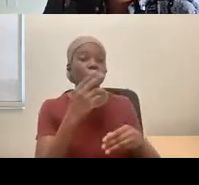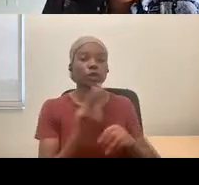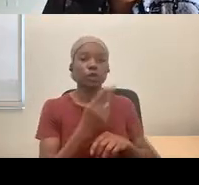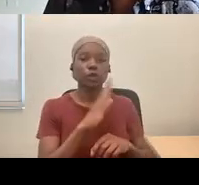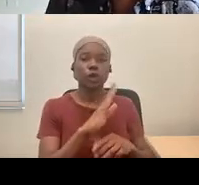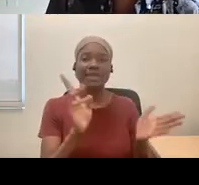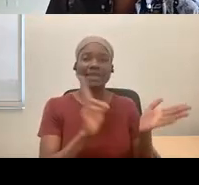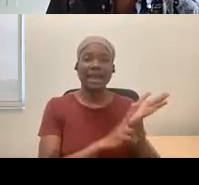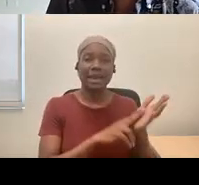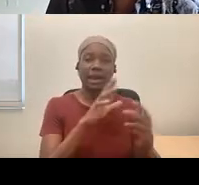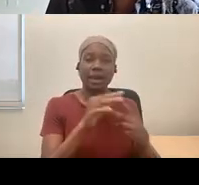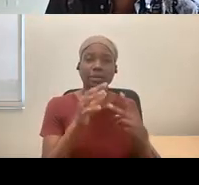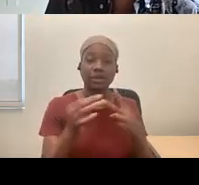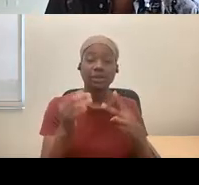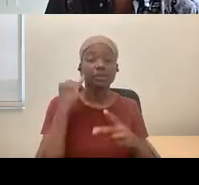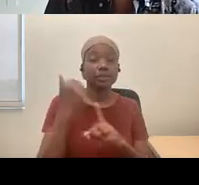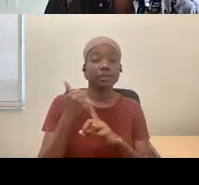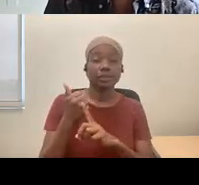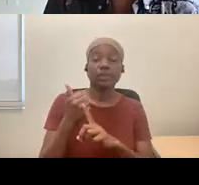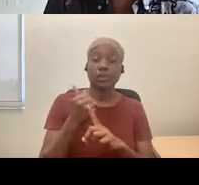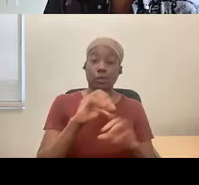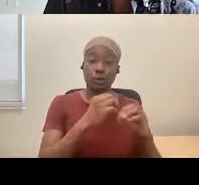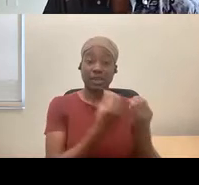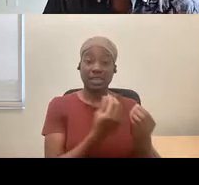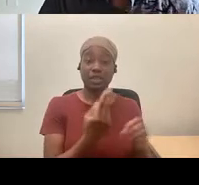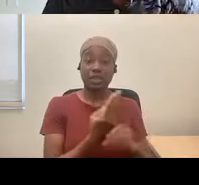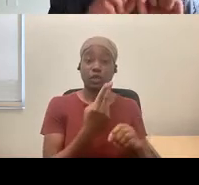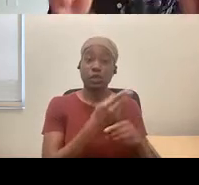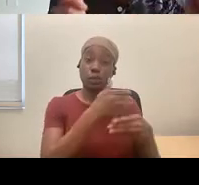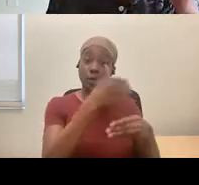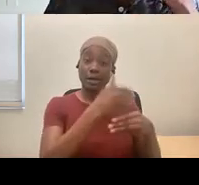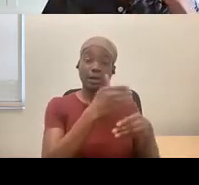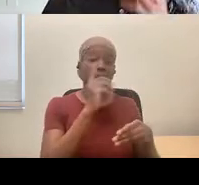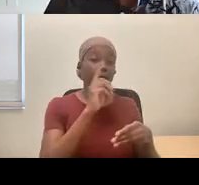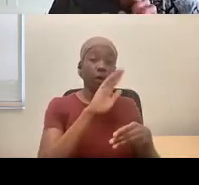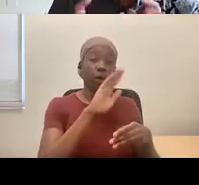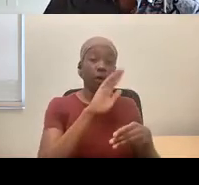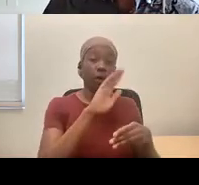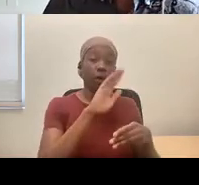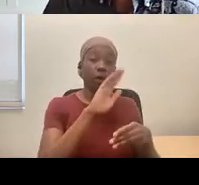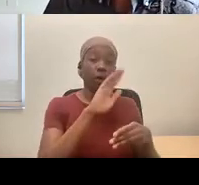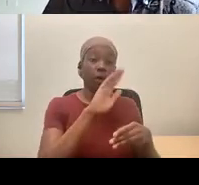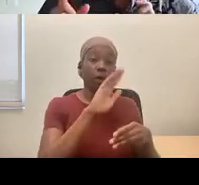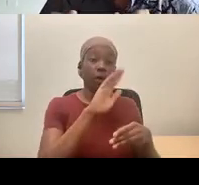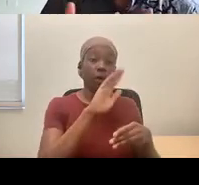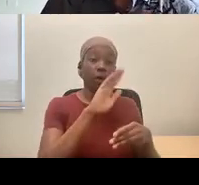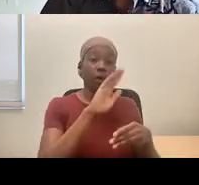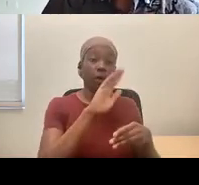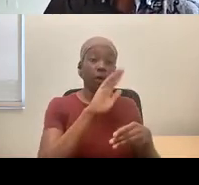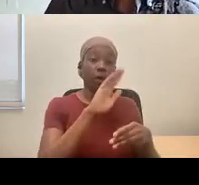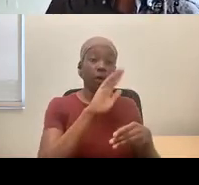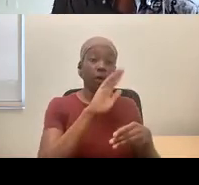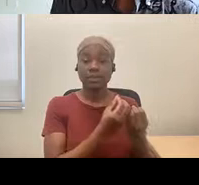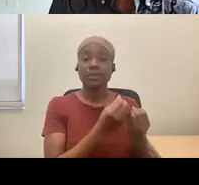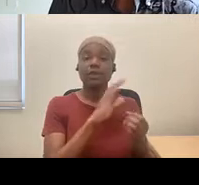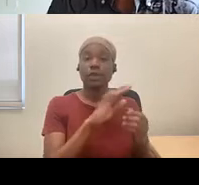organization that's using Windows across the organization, the administrator of your system can turn that on and off, the